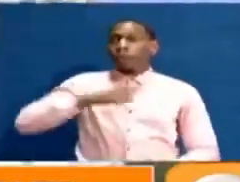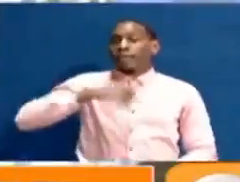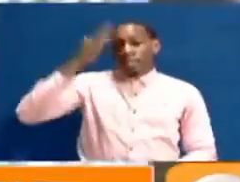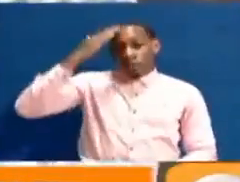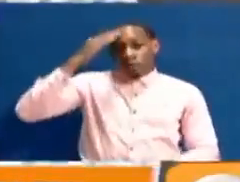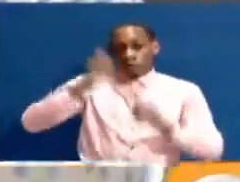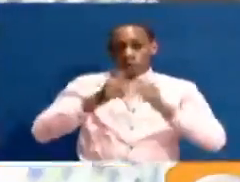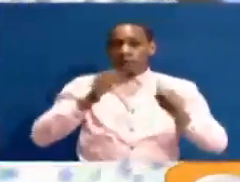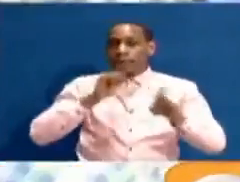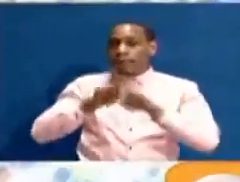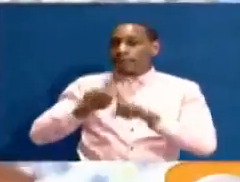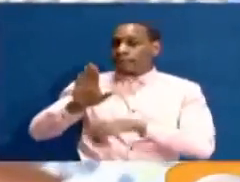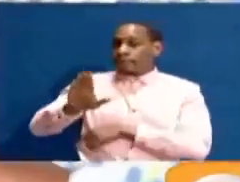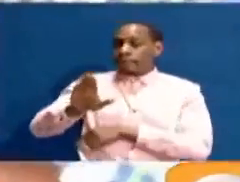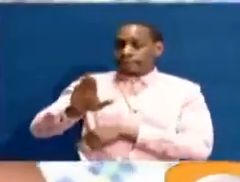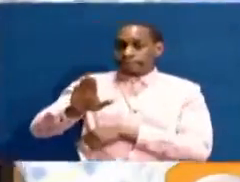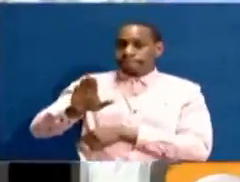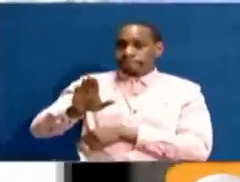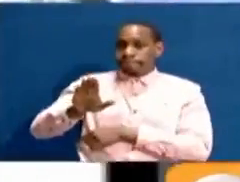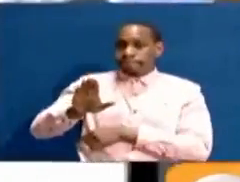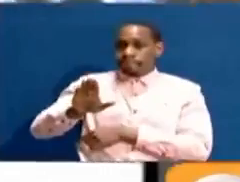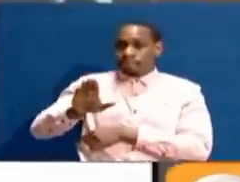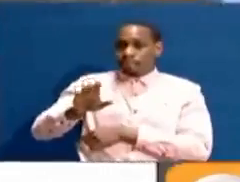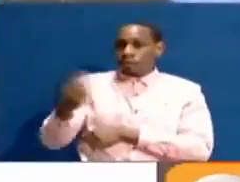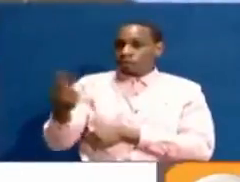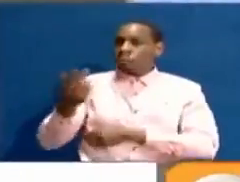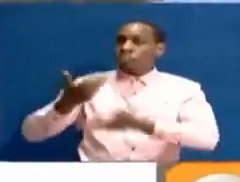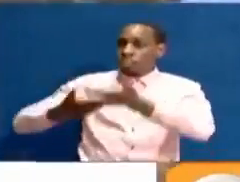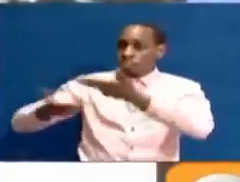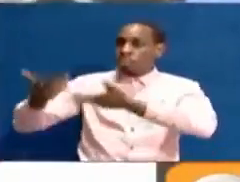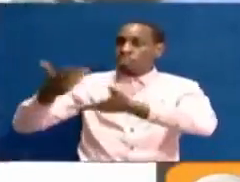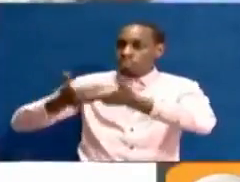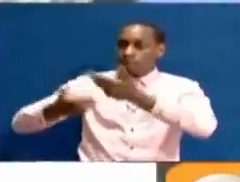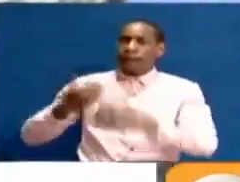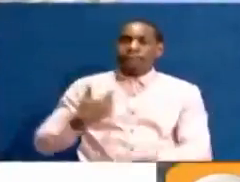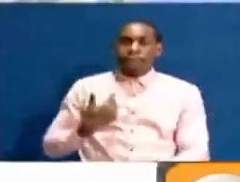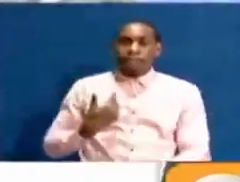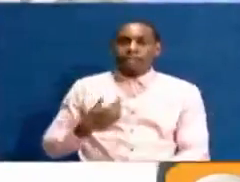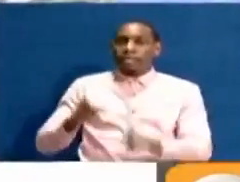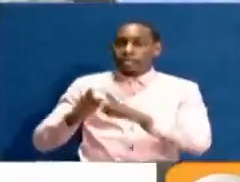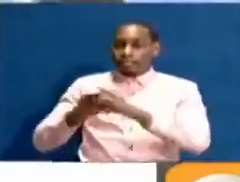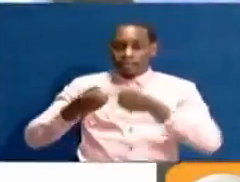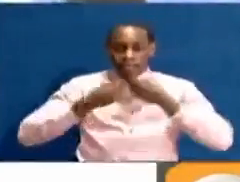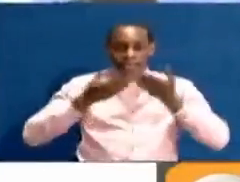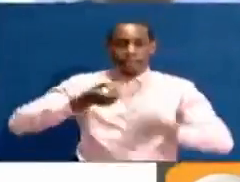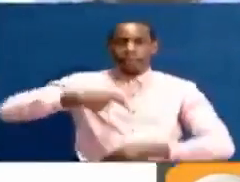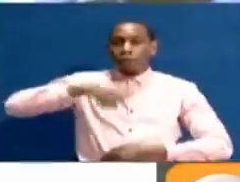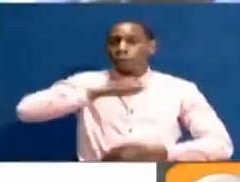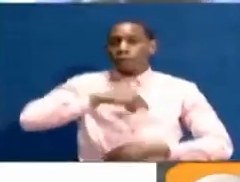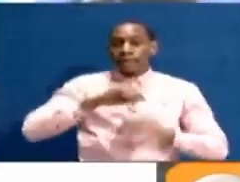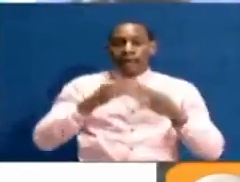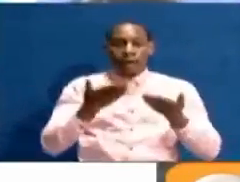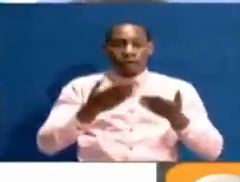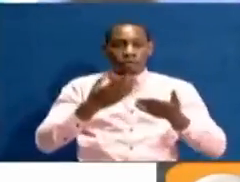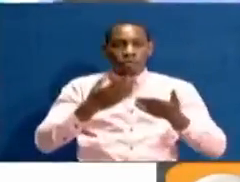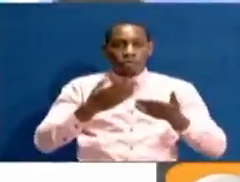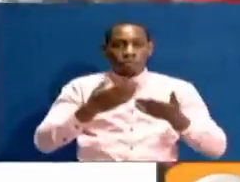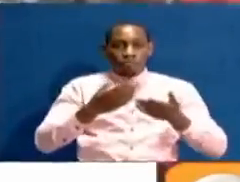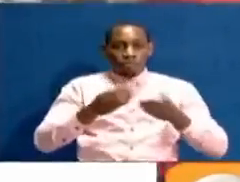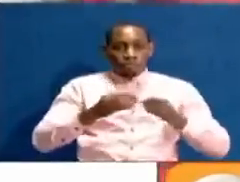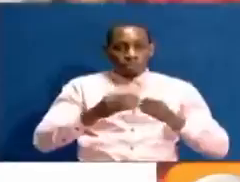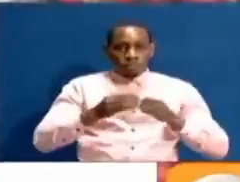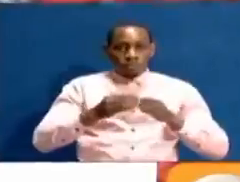Tunajua vizuri ndugu wako mna mazungumzo na mtatuambia vile tutaendesha hii